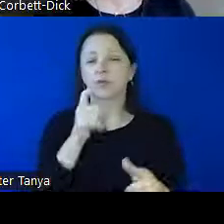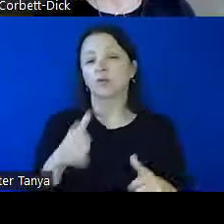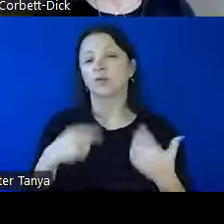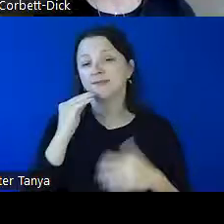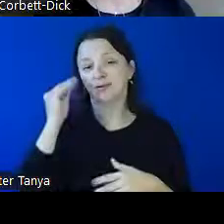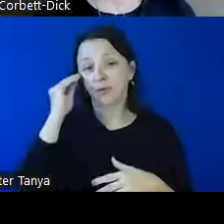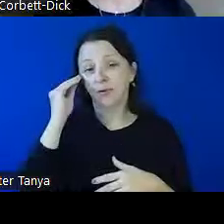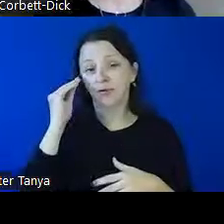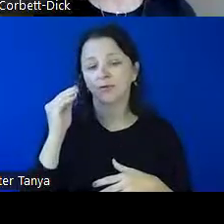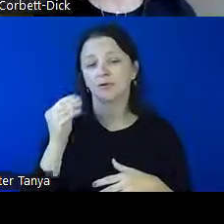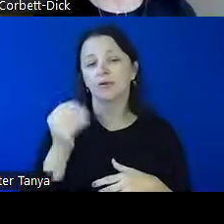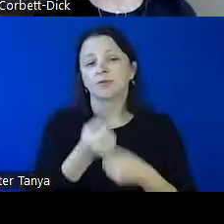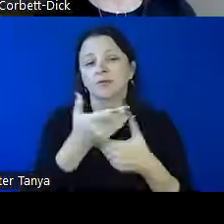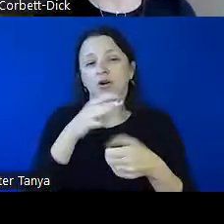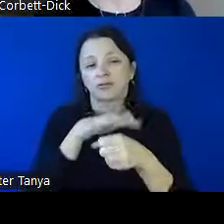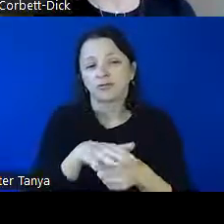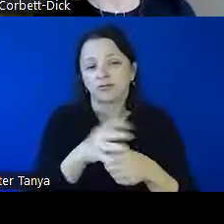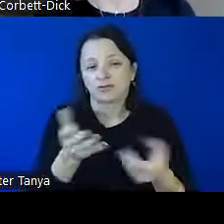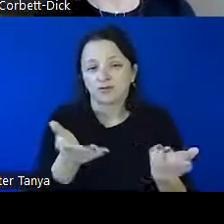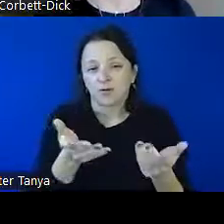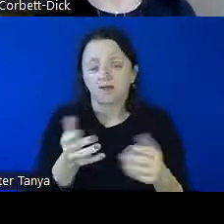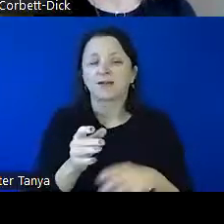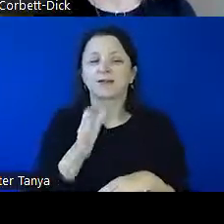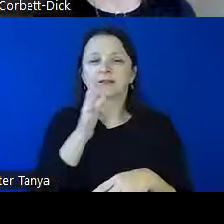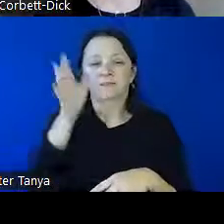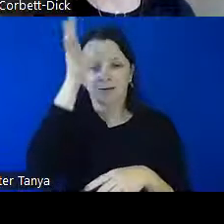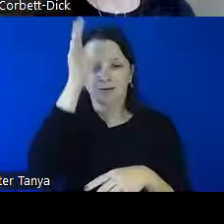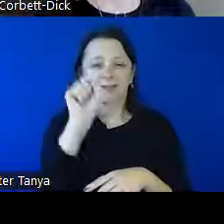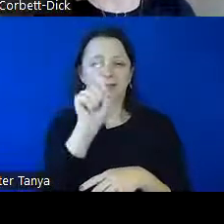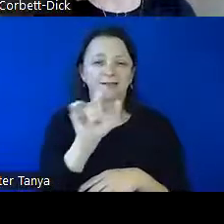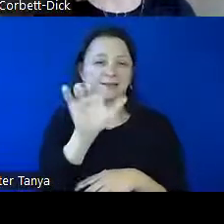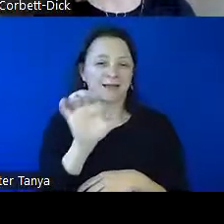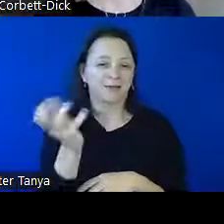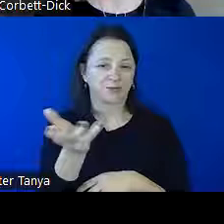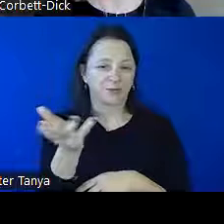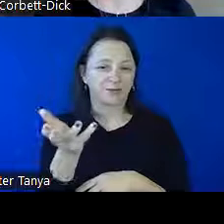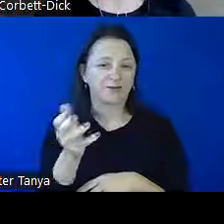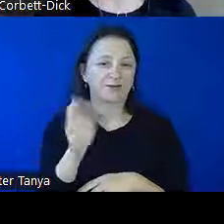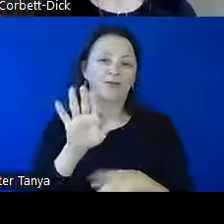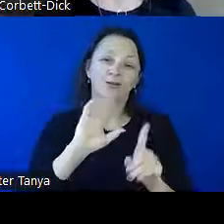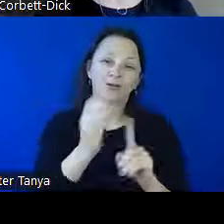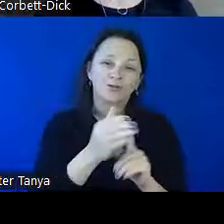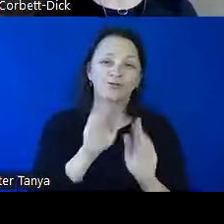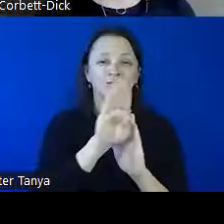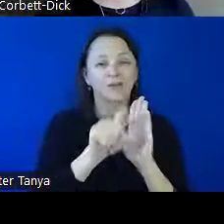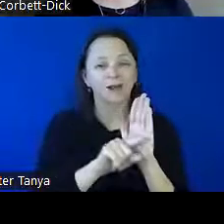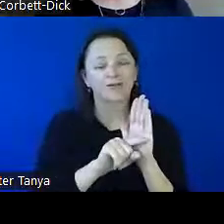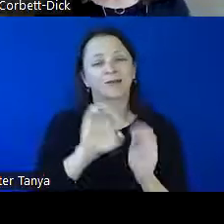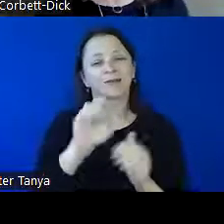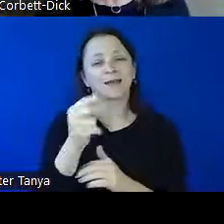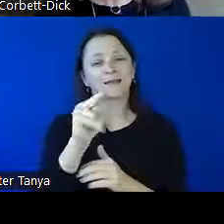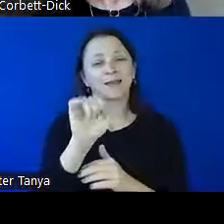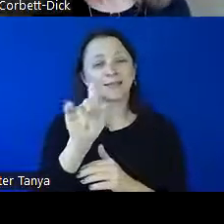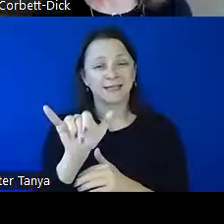are the stressors, what's the parenting style, culture, ethnicity, both inform at